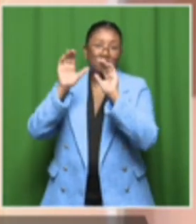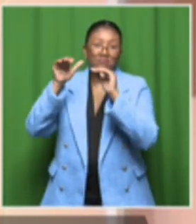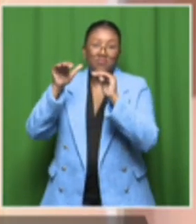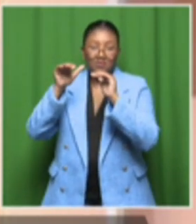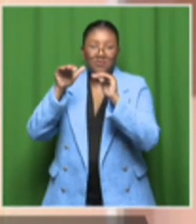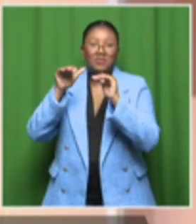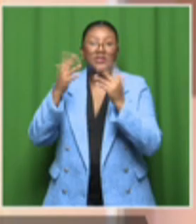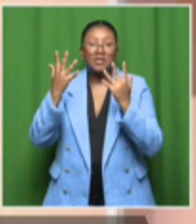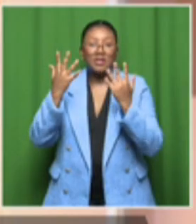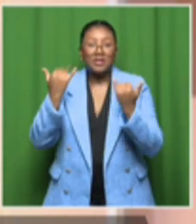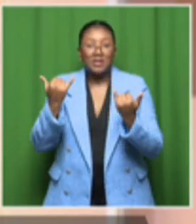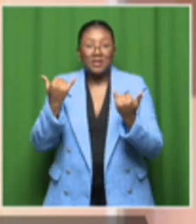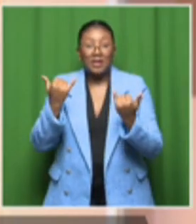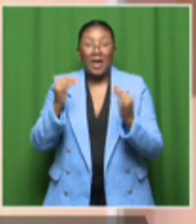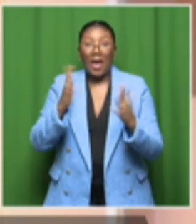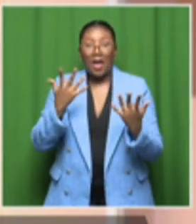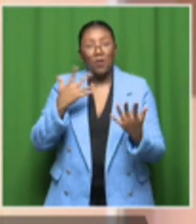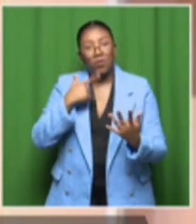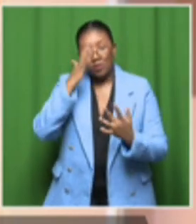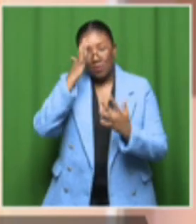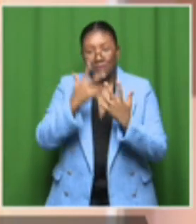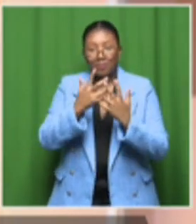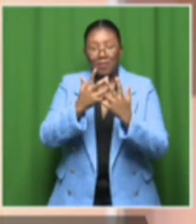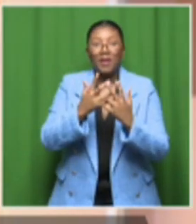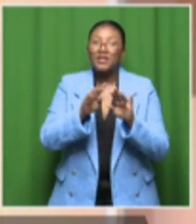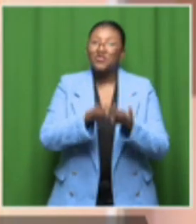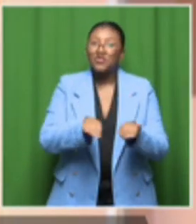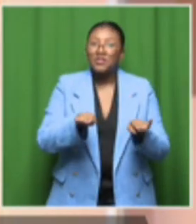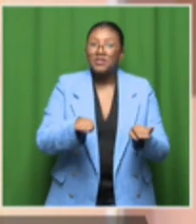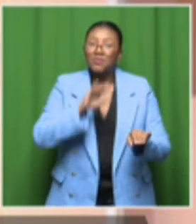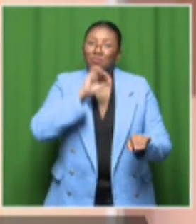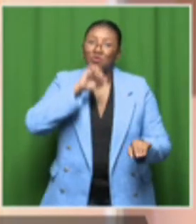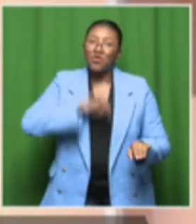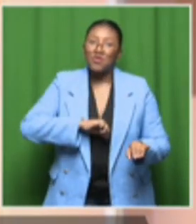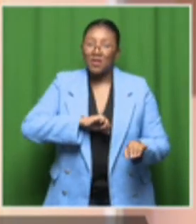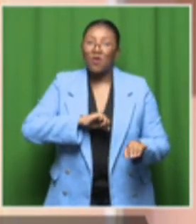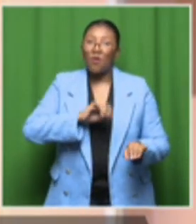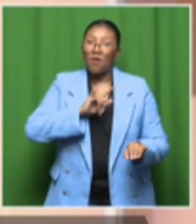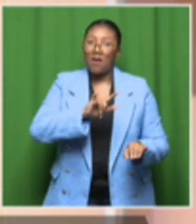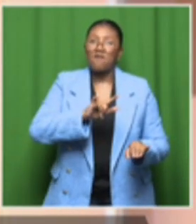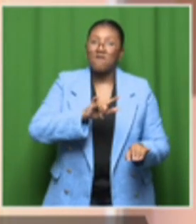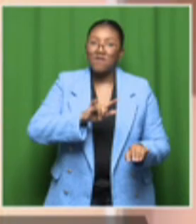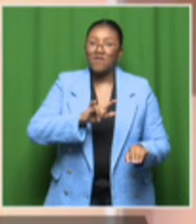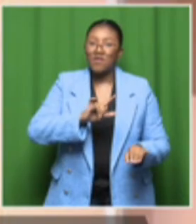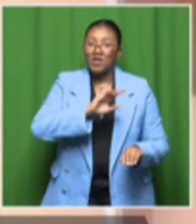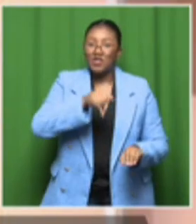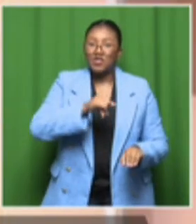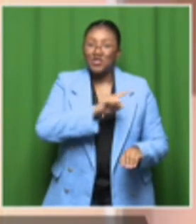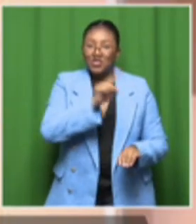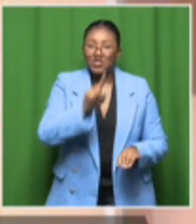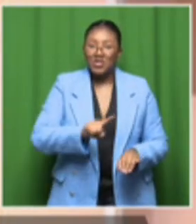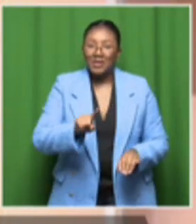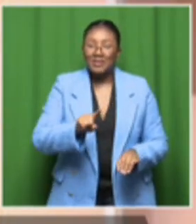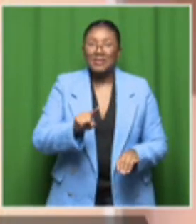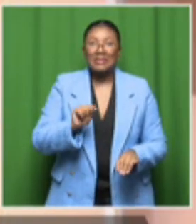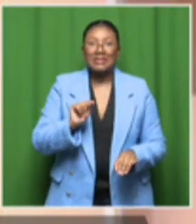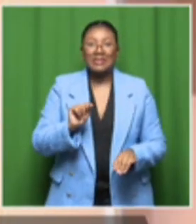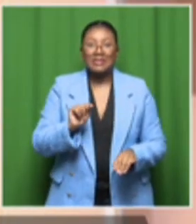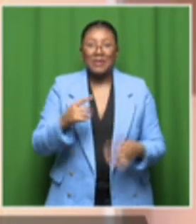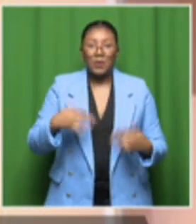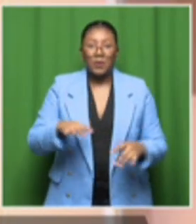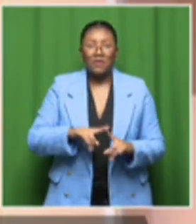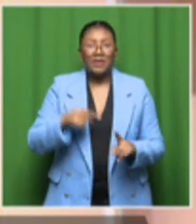to curate Kids Love Jazz, I think we saw a gap that there's this conception that jazz